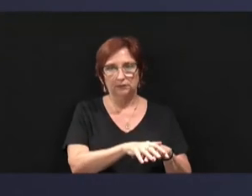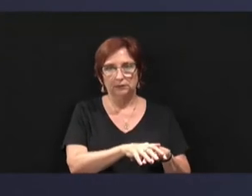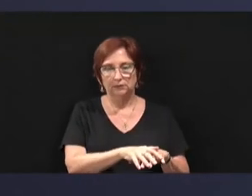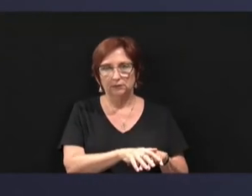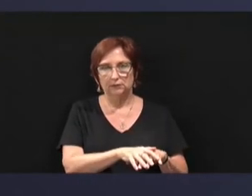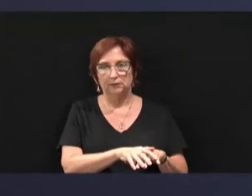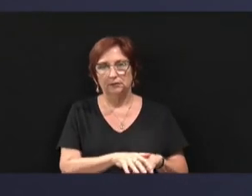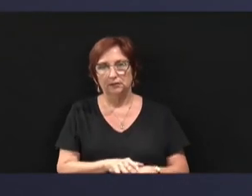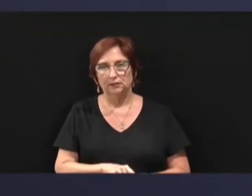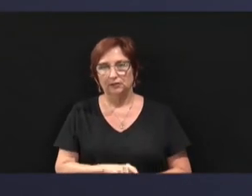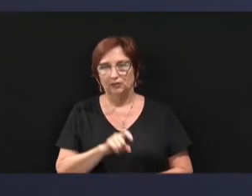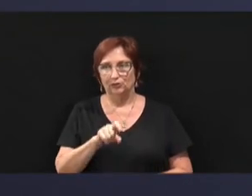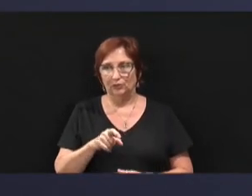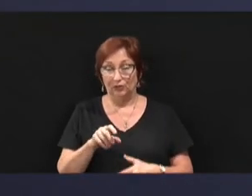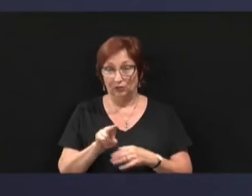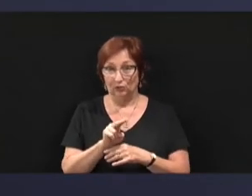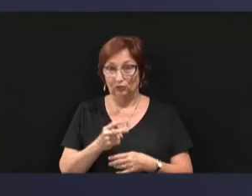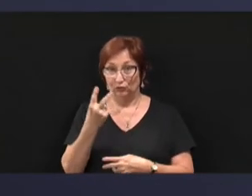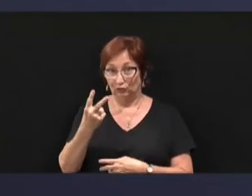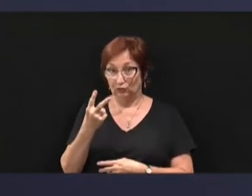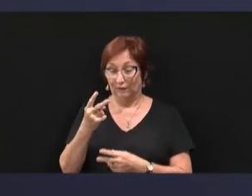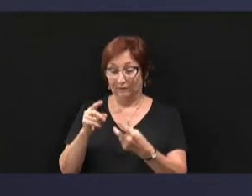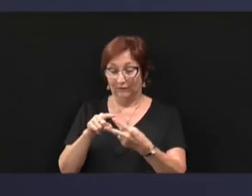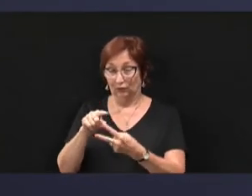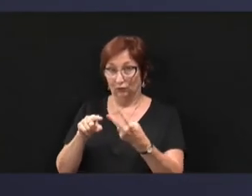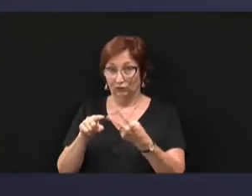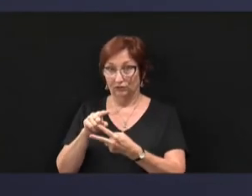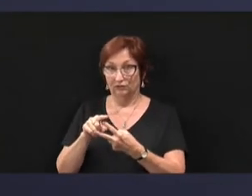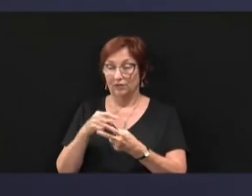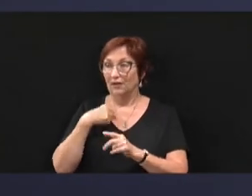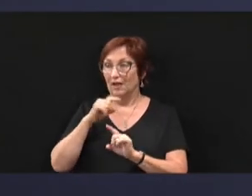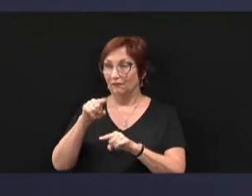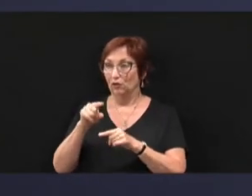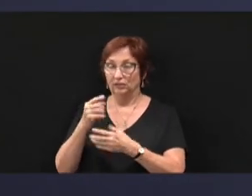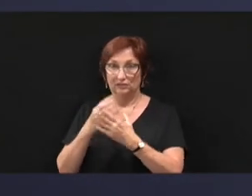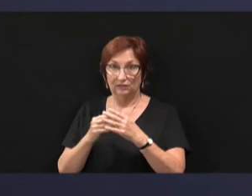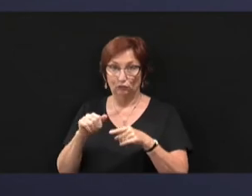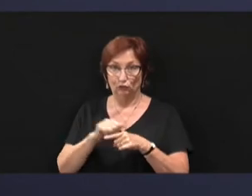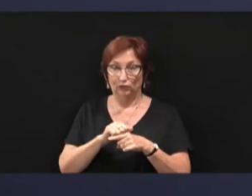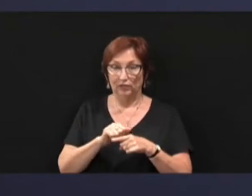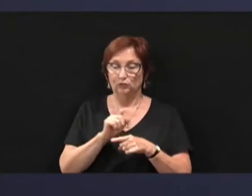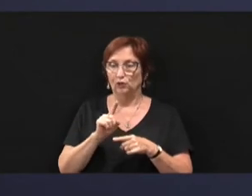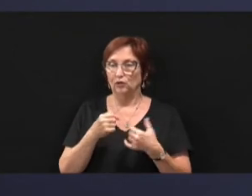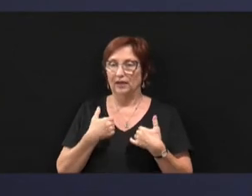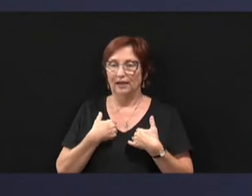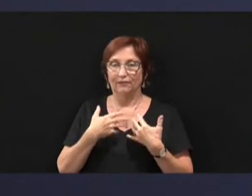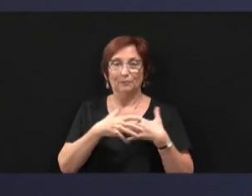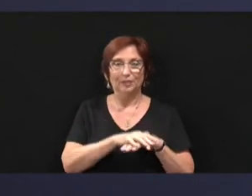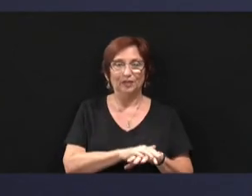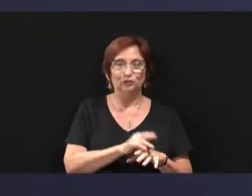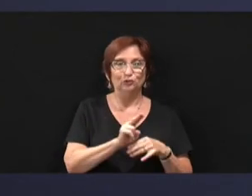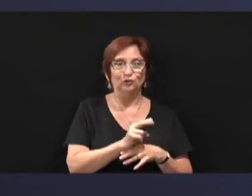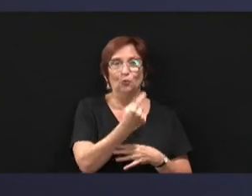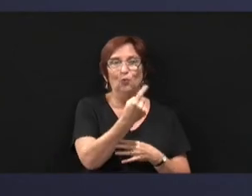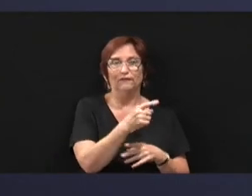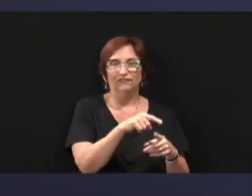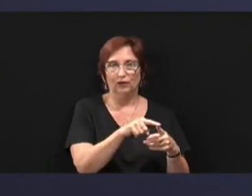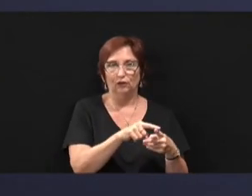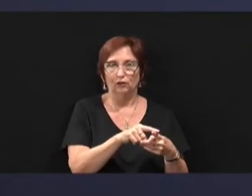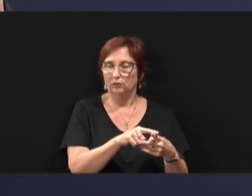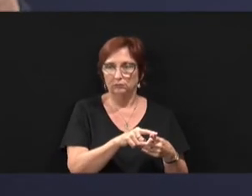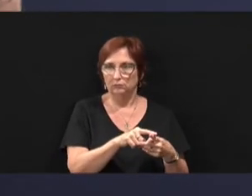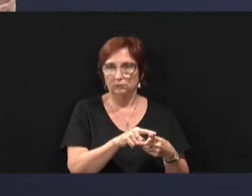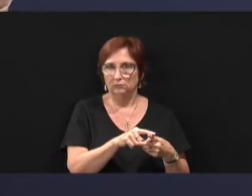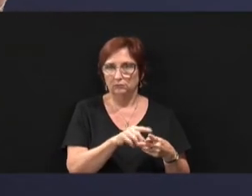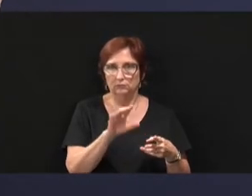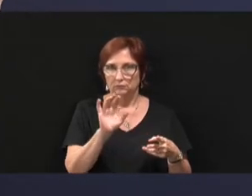them on two fingers. I've been at some trainings where they say you can put the blends on one finger. It makes me shudder, but that's